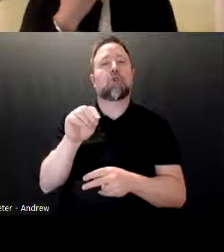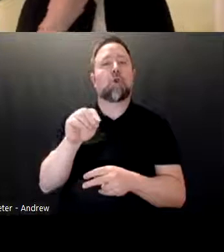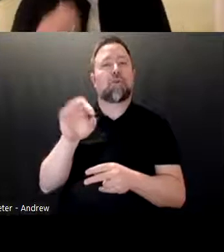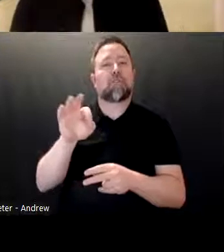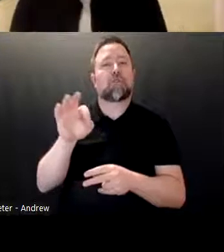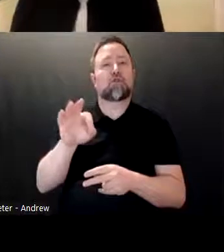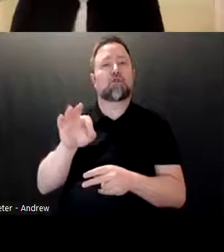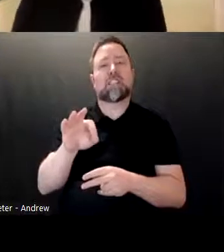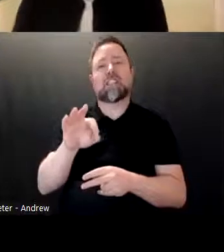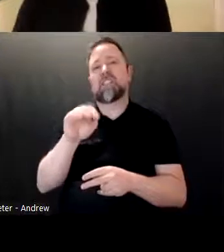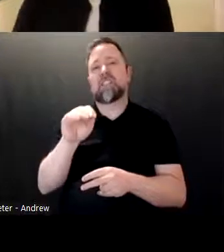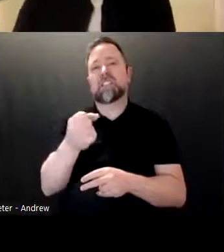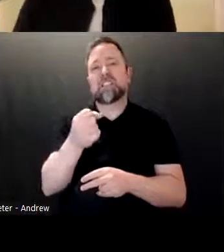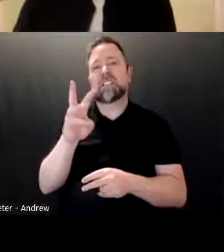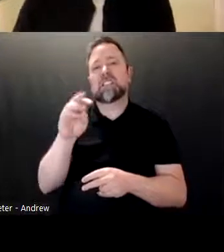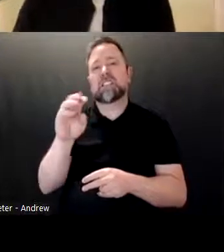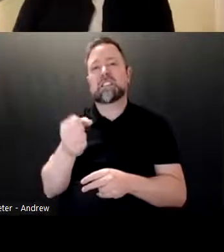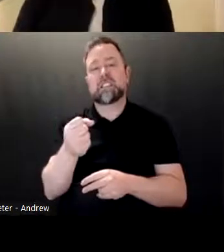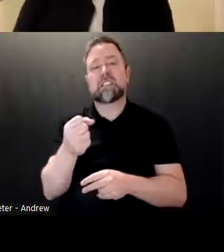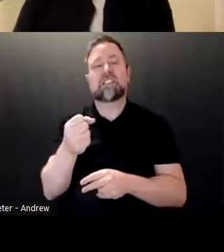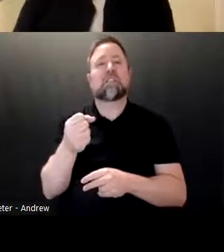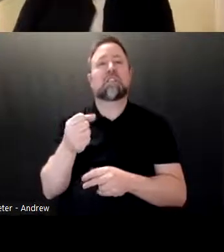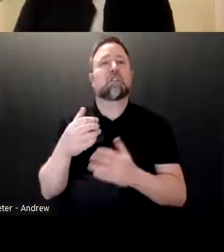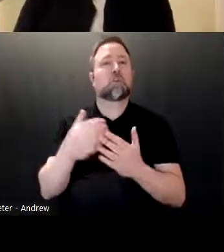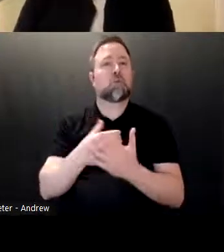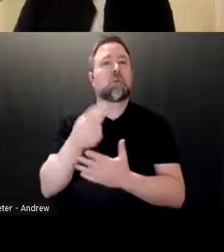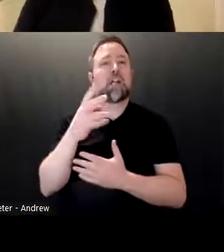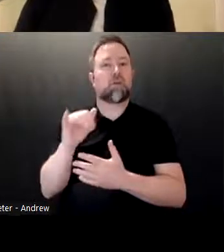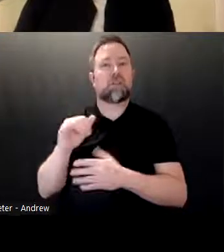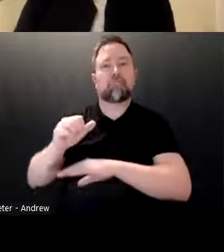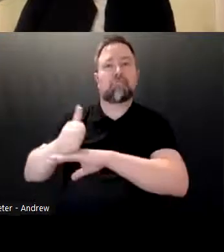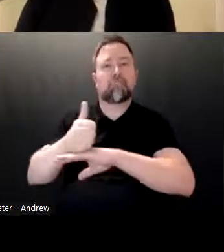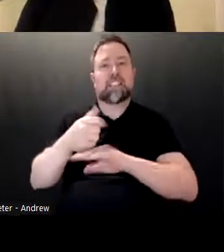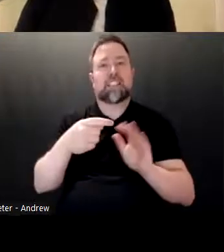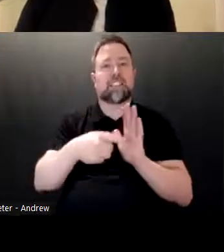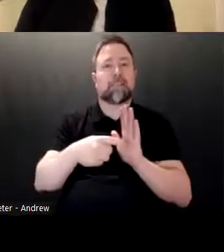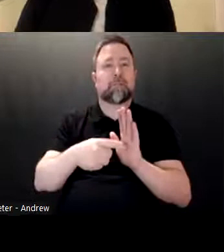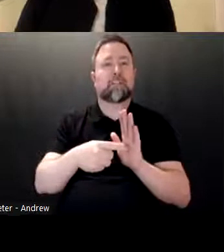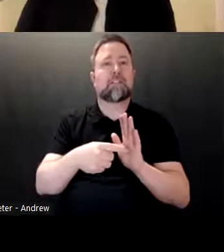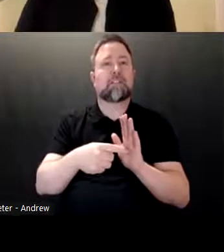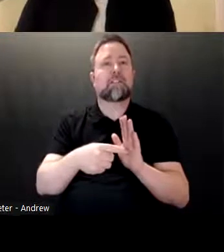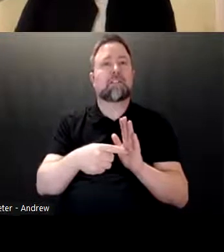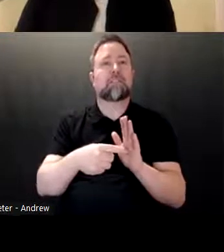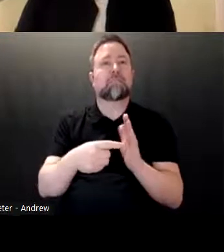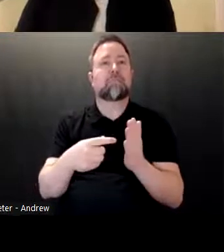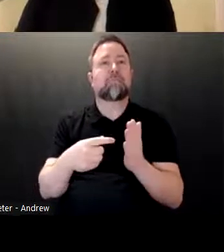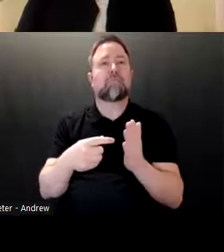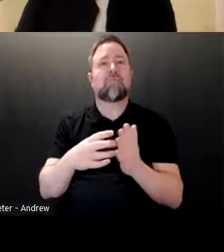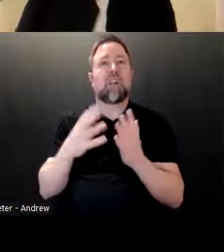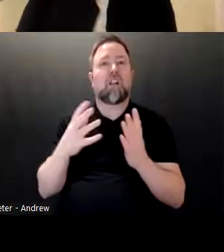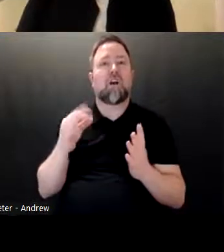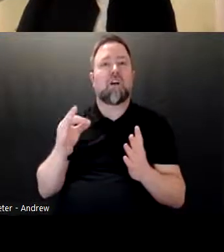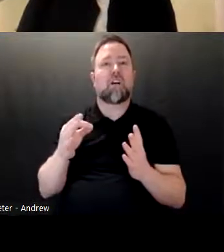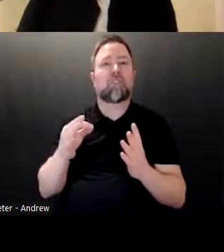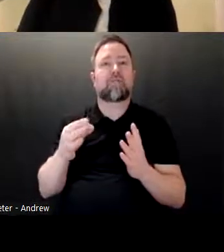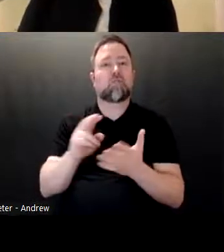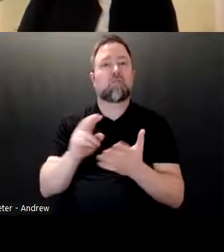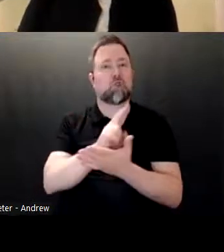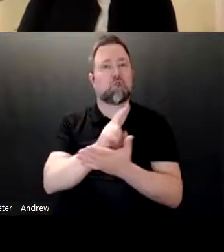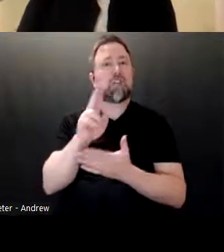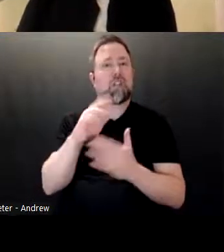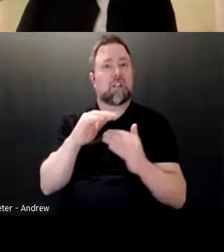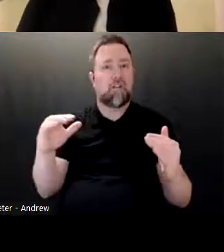of recognition. The American craft movement is picking up steam. Handcrafted modernist wood furniture is becoming popular,